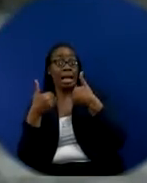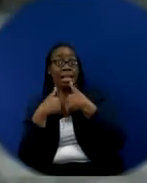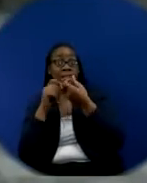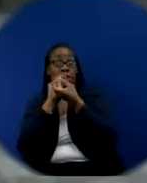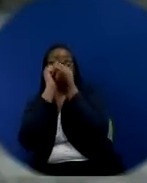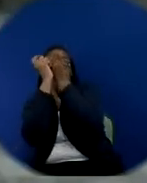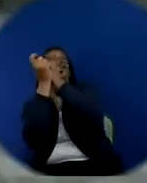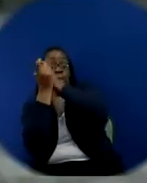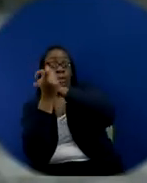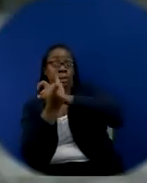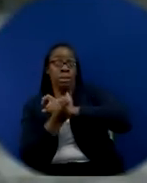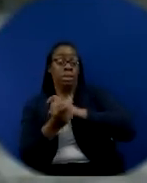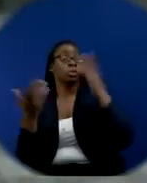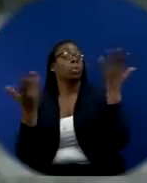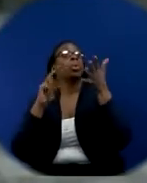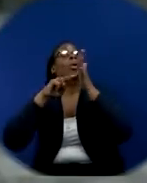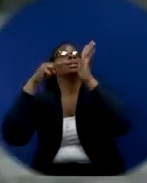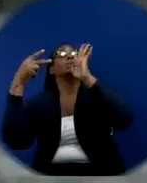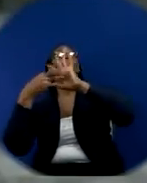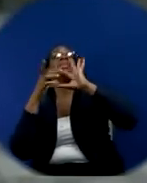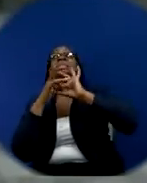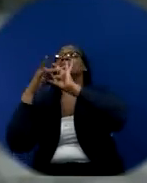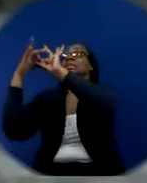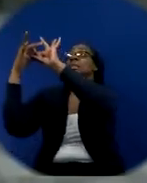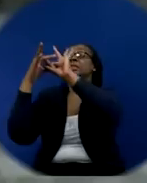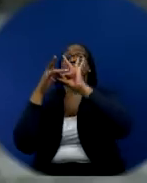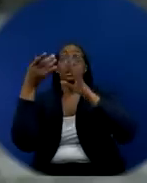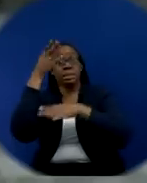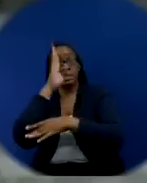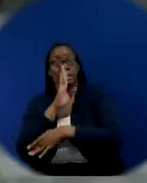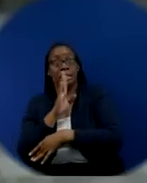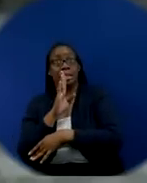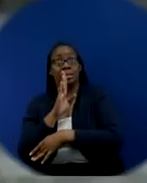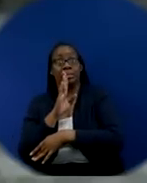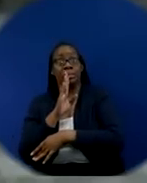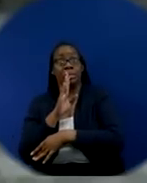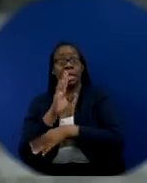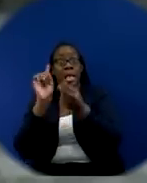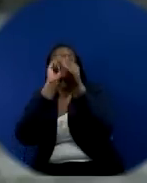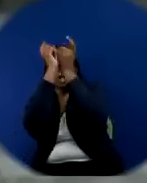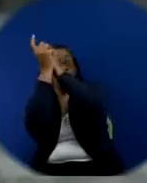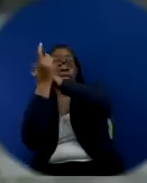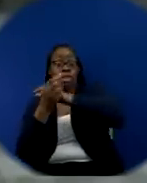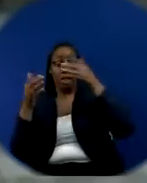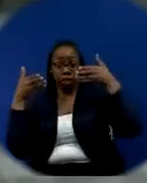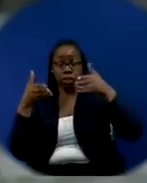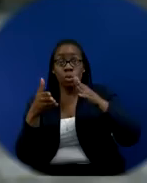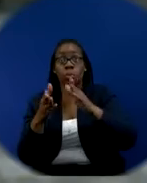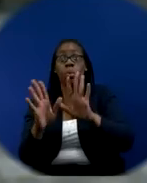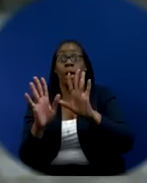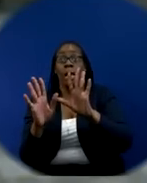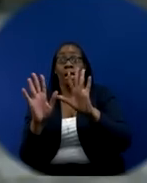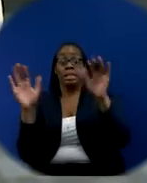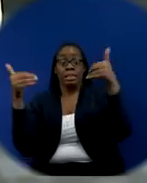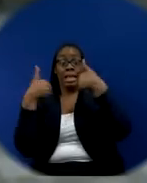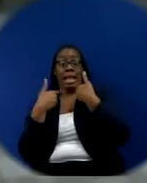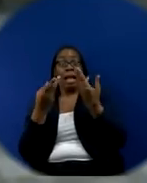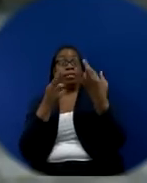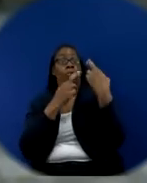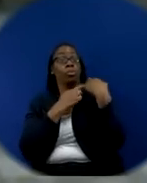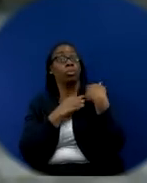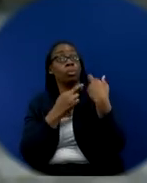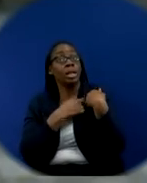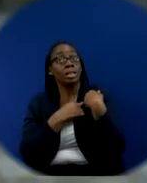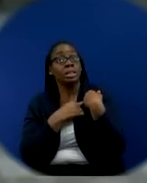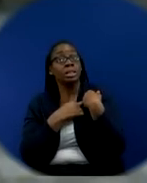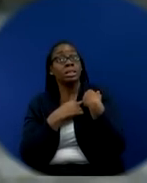redefine what it means to be connected to God. He has to radically redefine what it means to have relationship with God